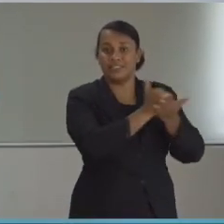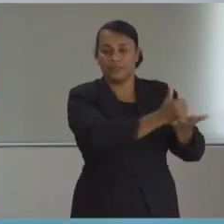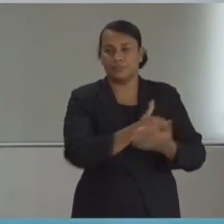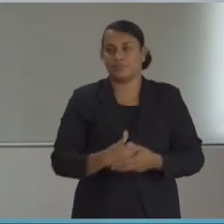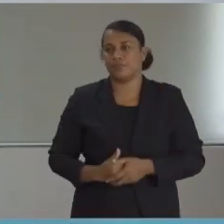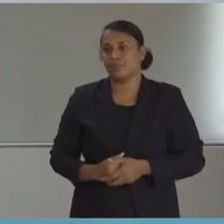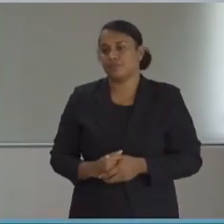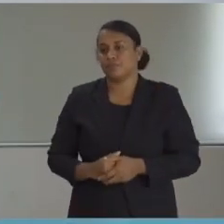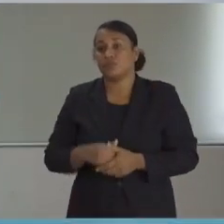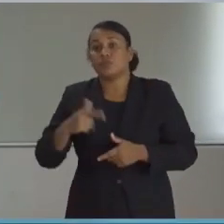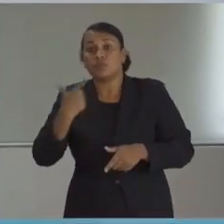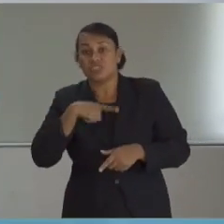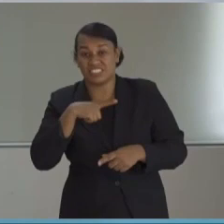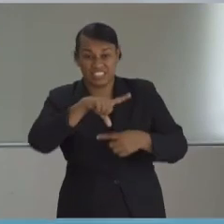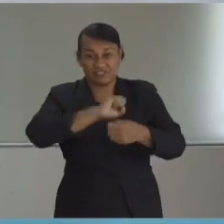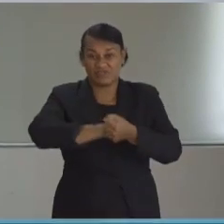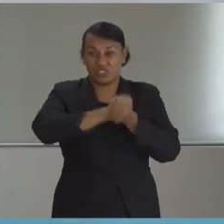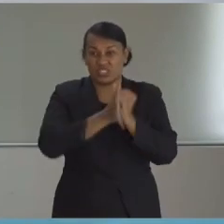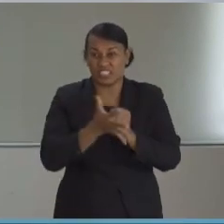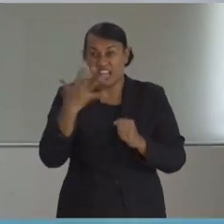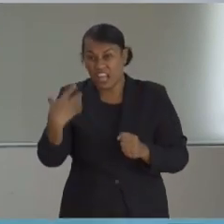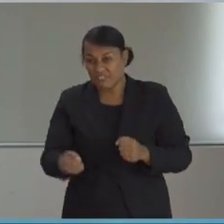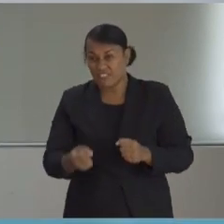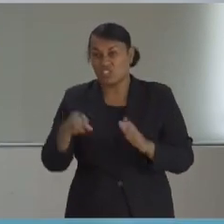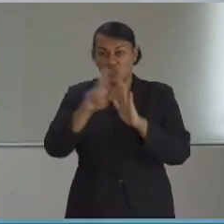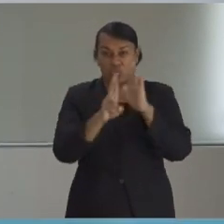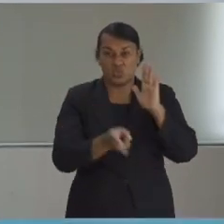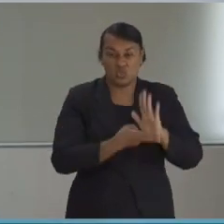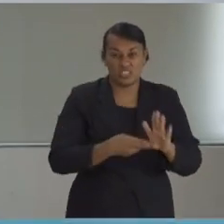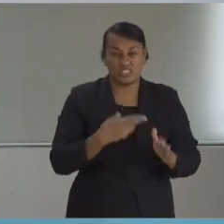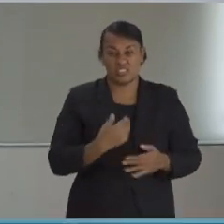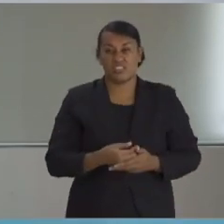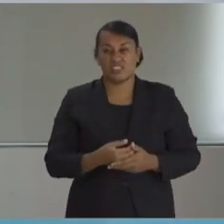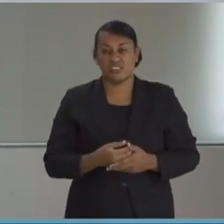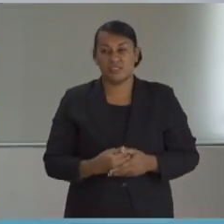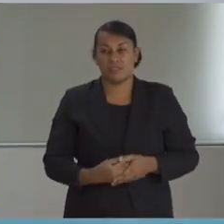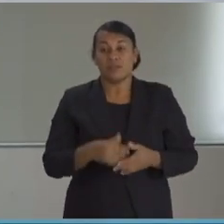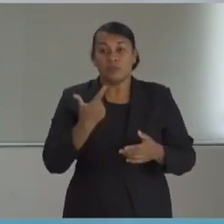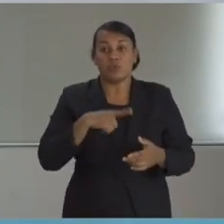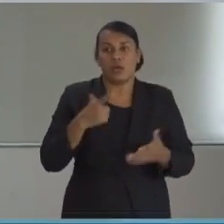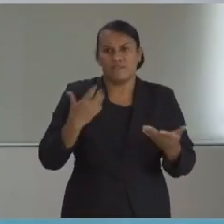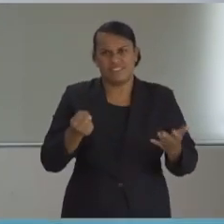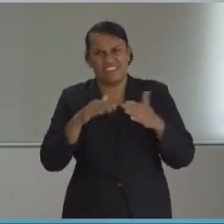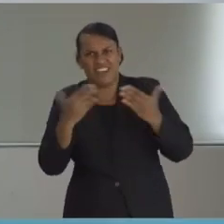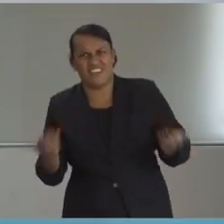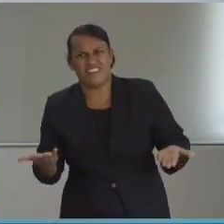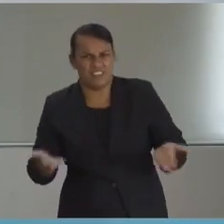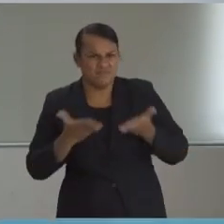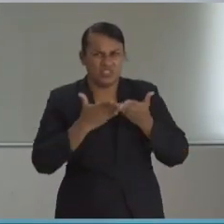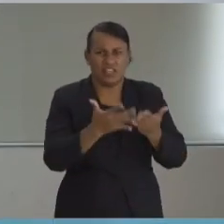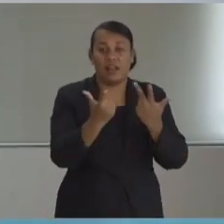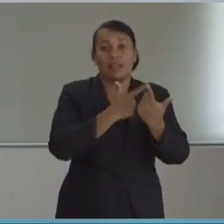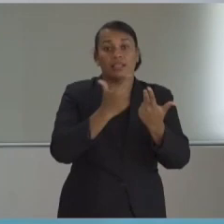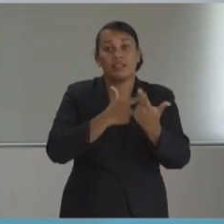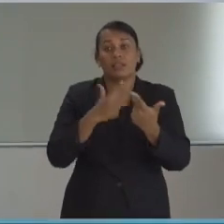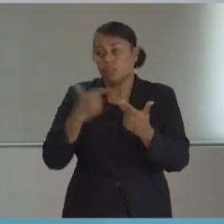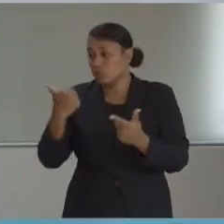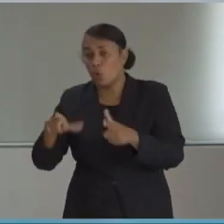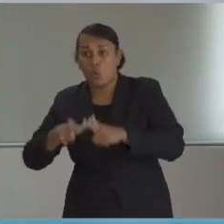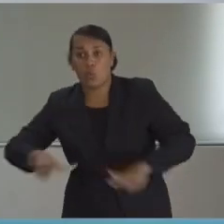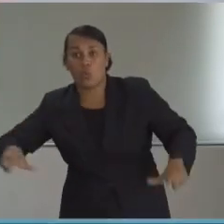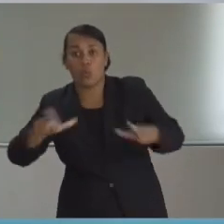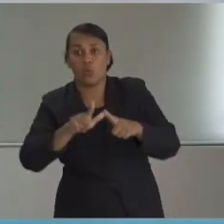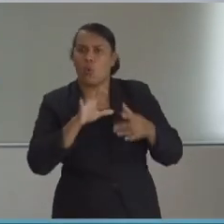due to COVID-19 restrictions, by MV Sibas, locally owned by one of the